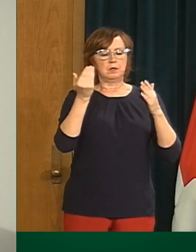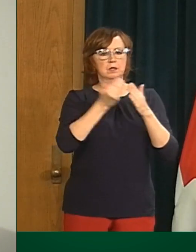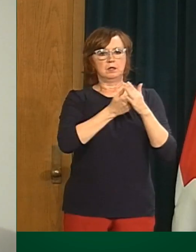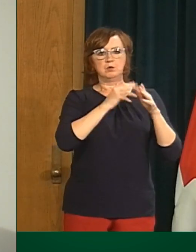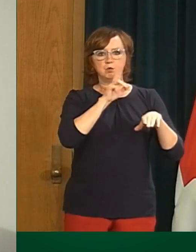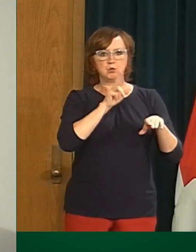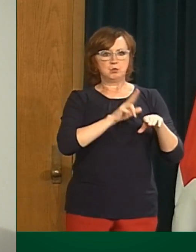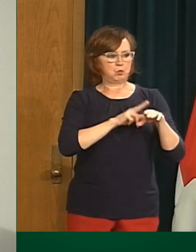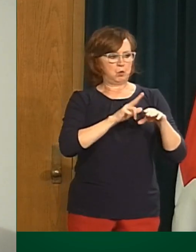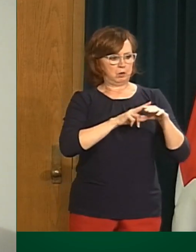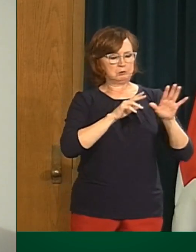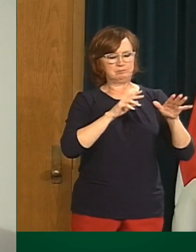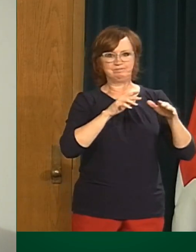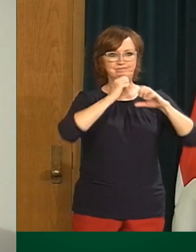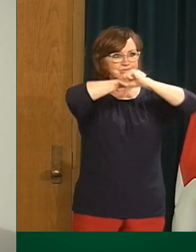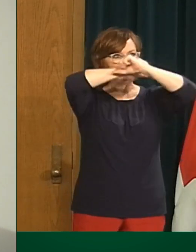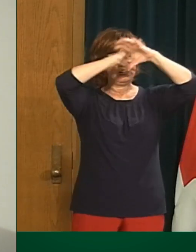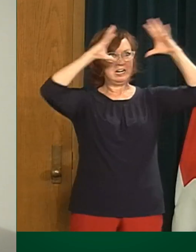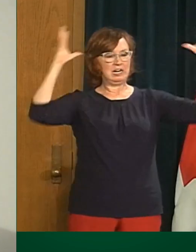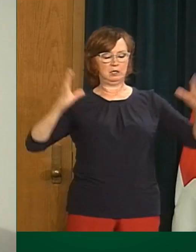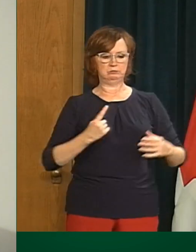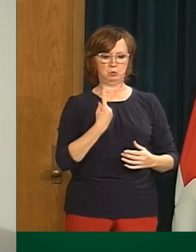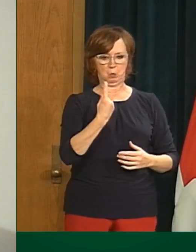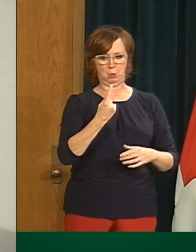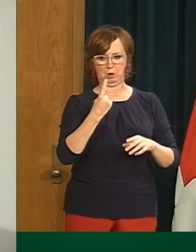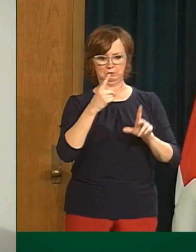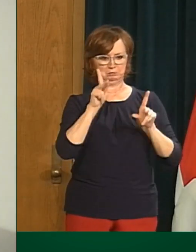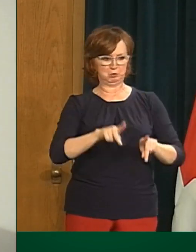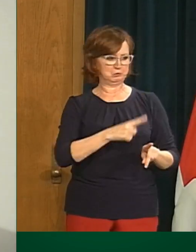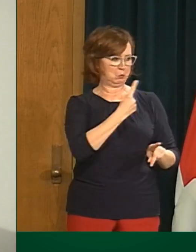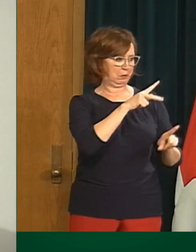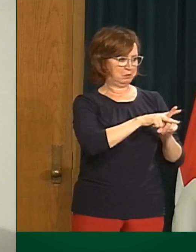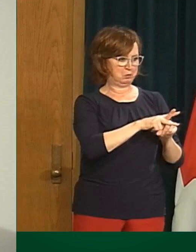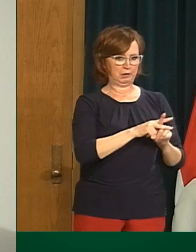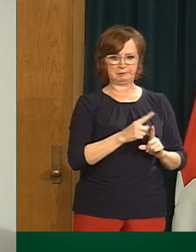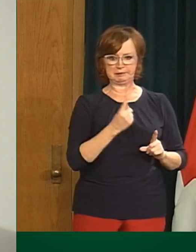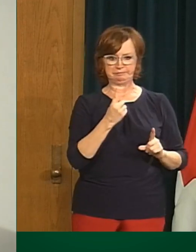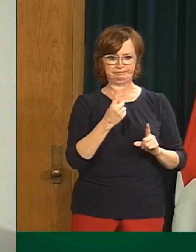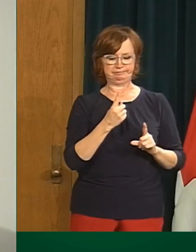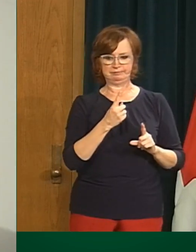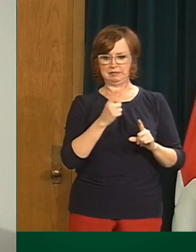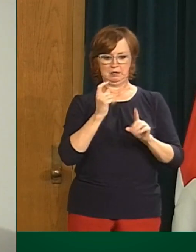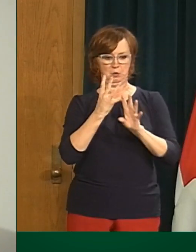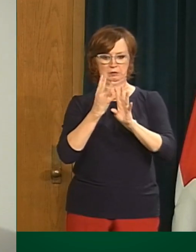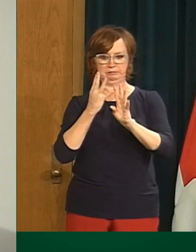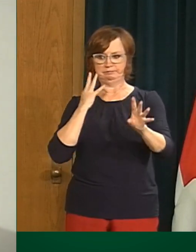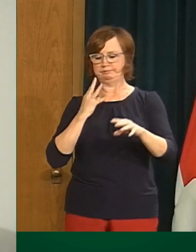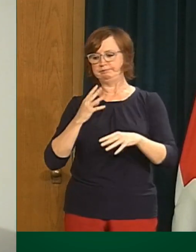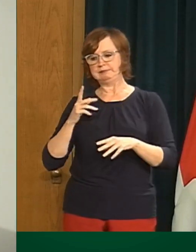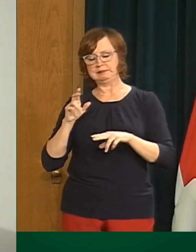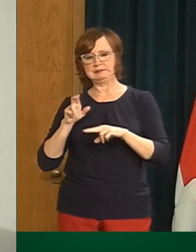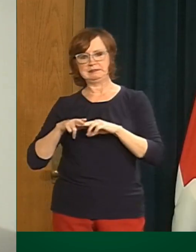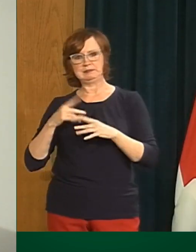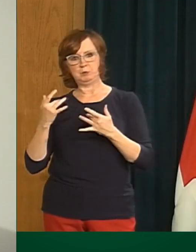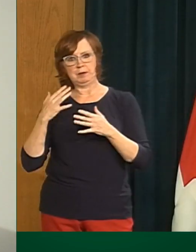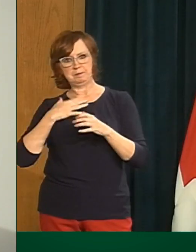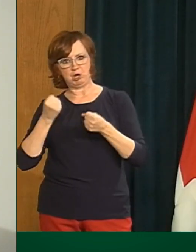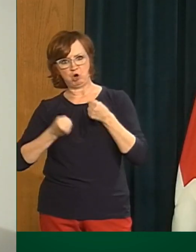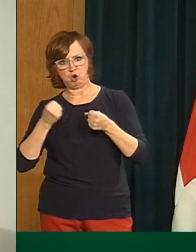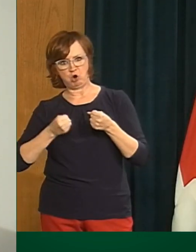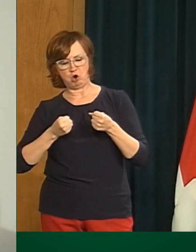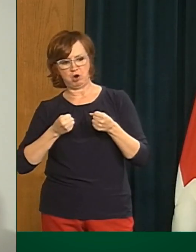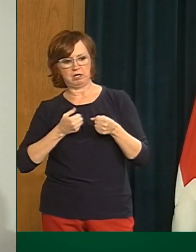similarly, businesses that can take orders on the phone and provide that at the front of the business, where you don't have to go and browse and